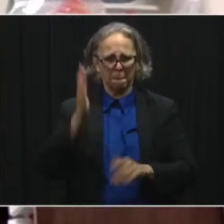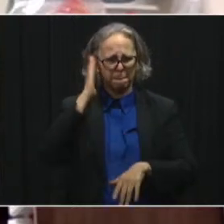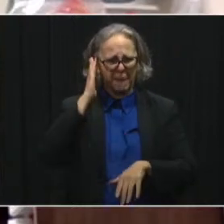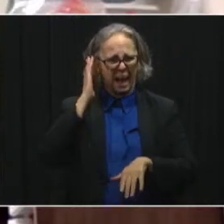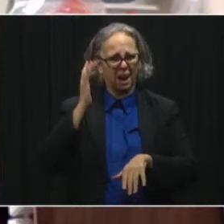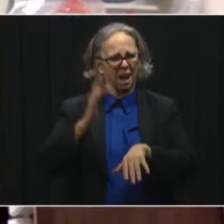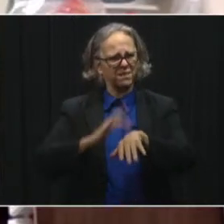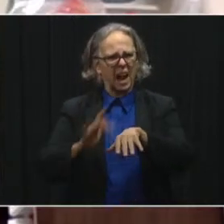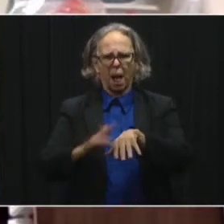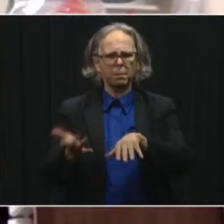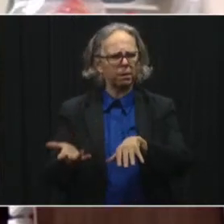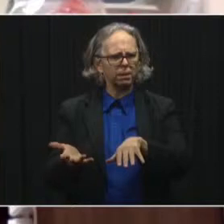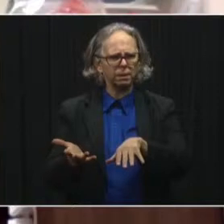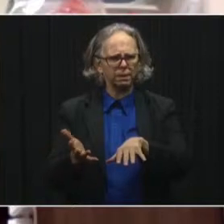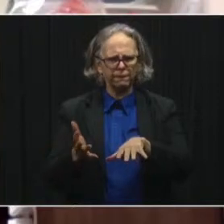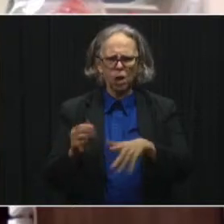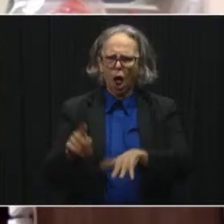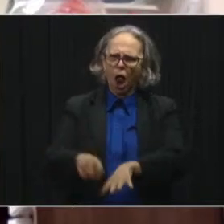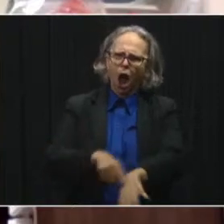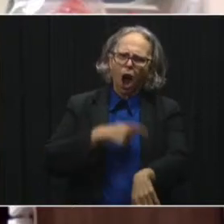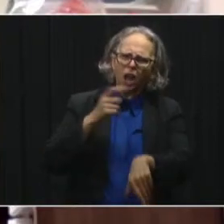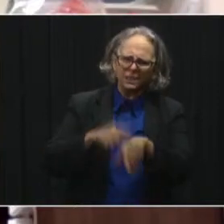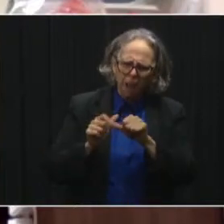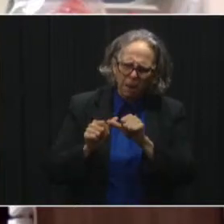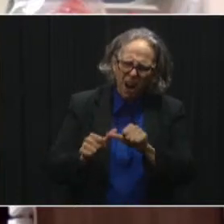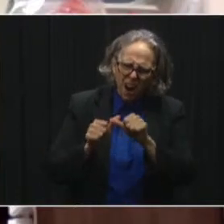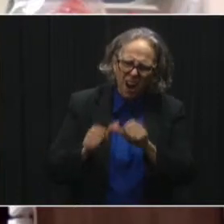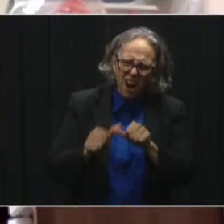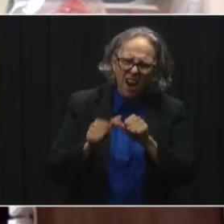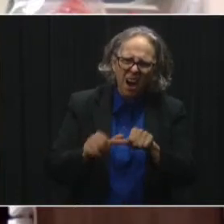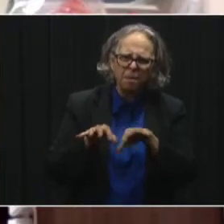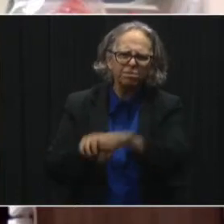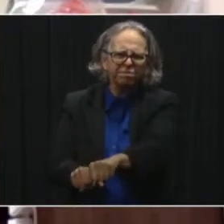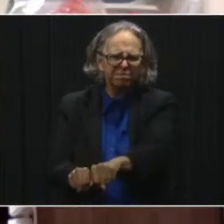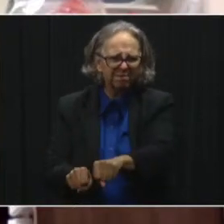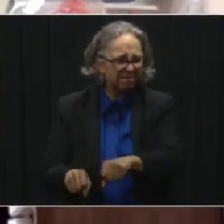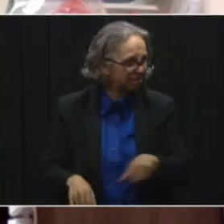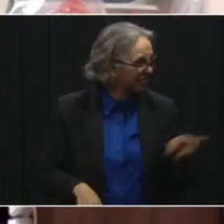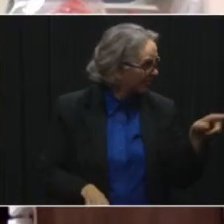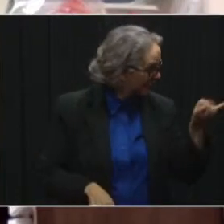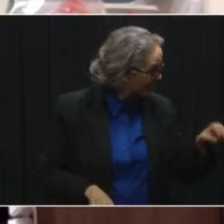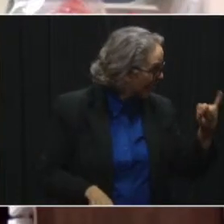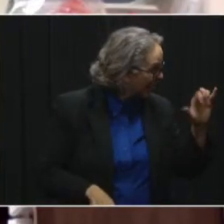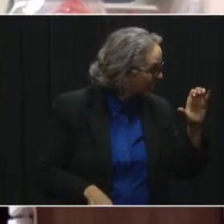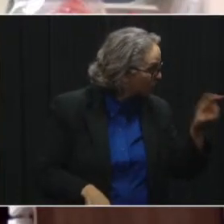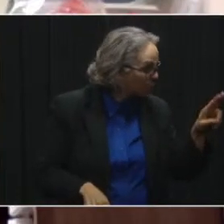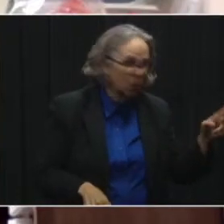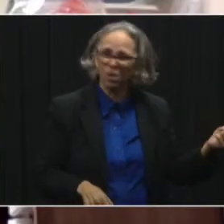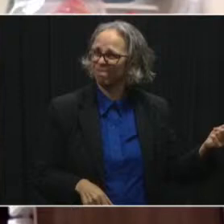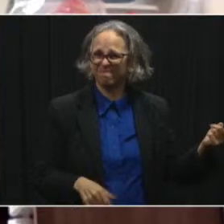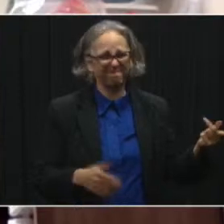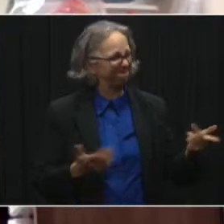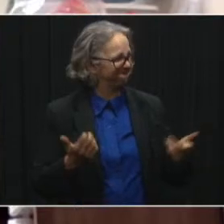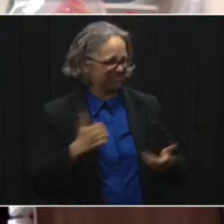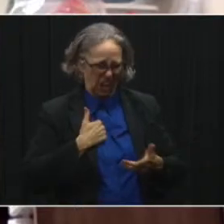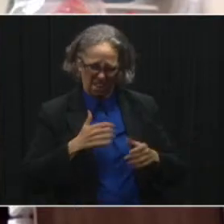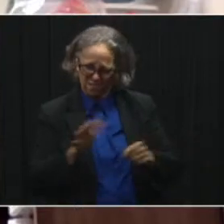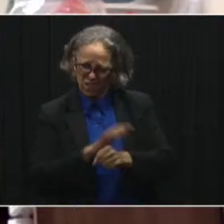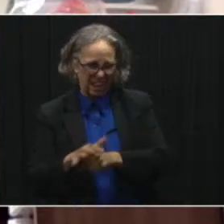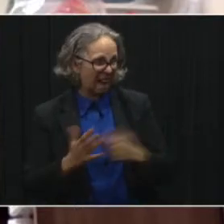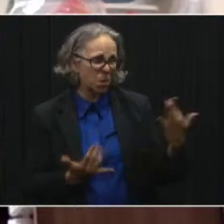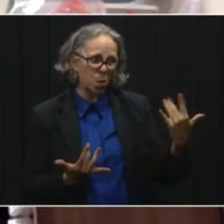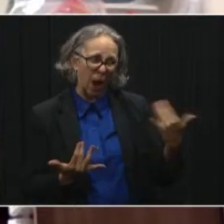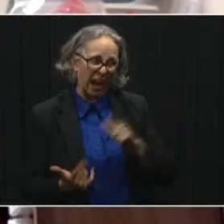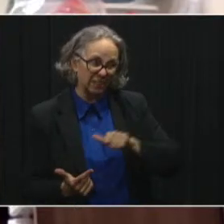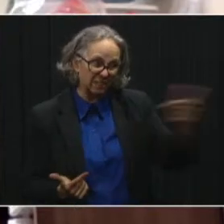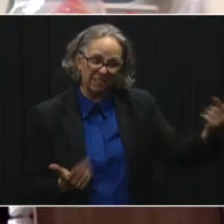other medical emergencies within the hospital or patients coming in through the ED that need acute intervention, it makes